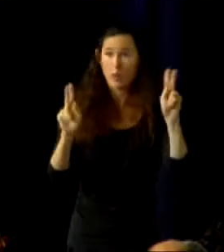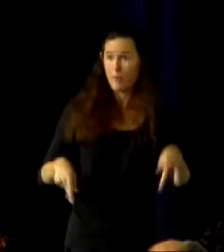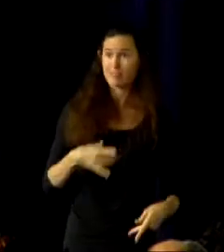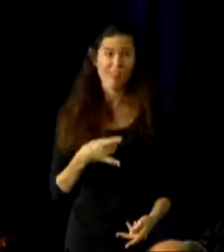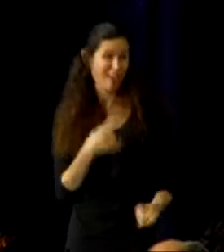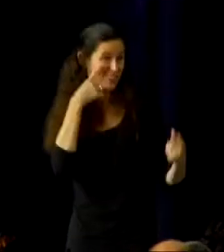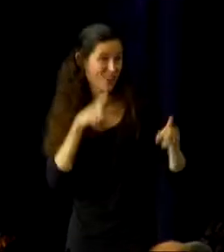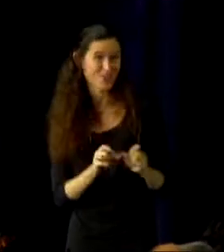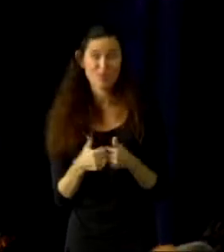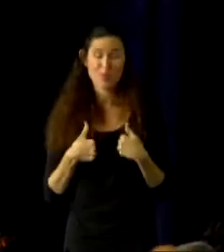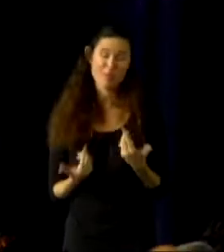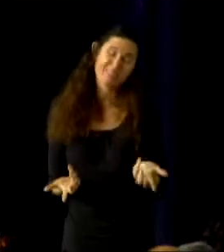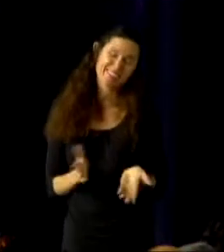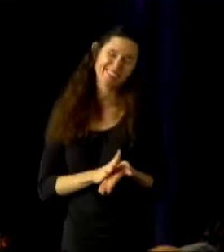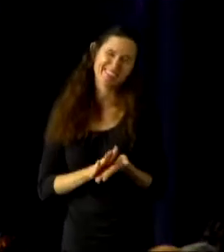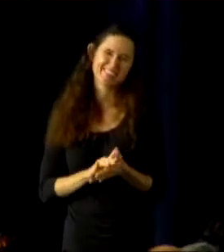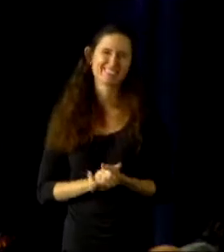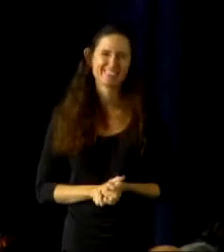with me.